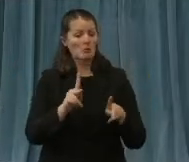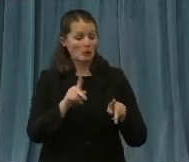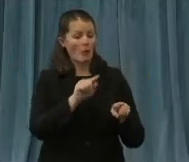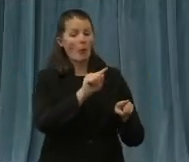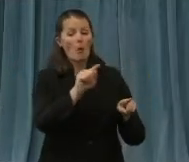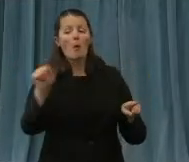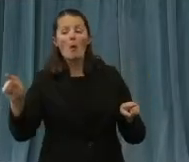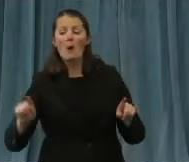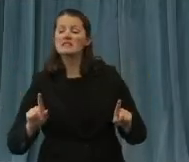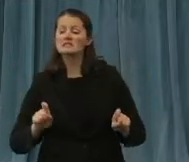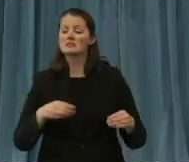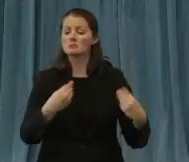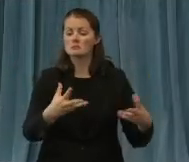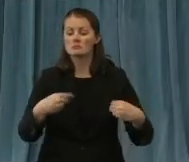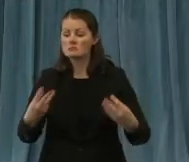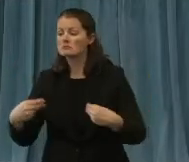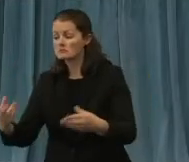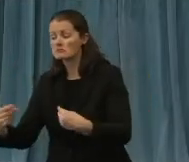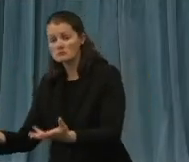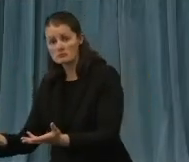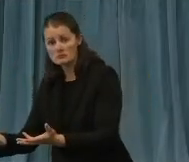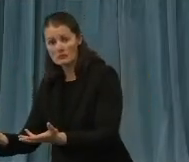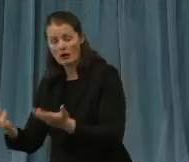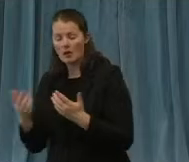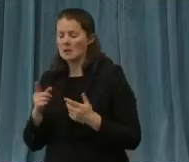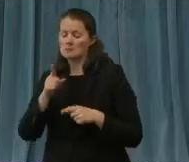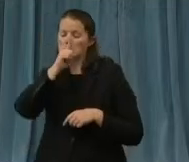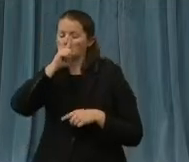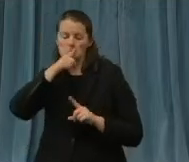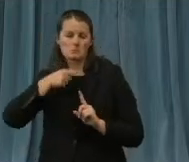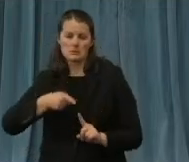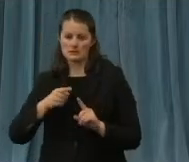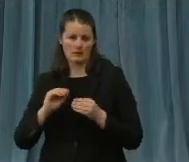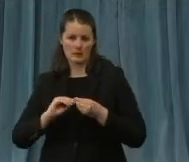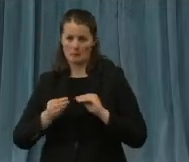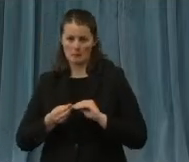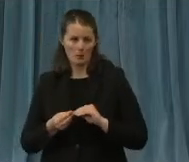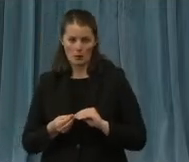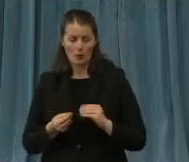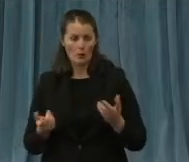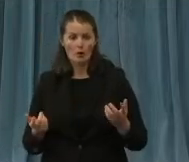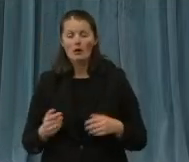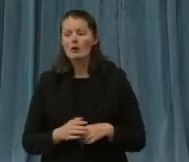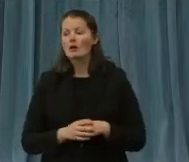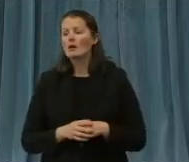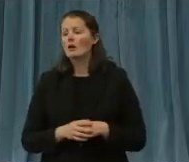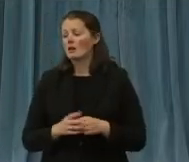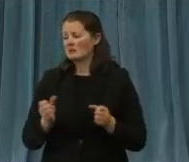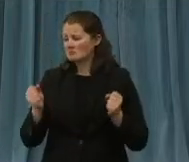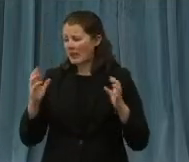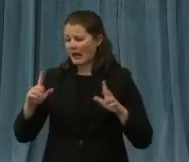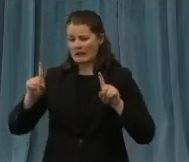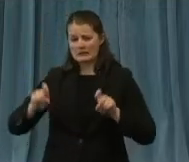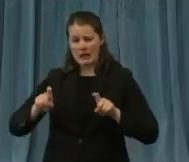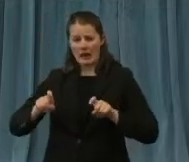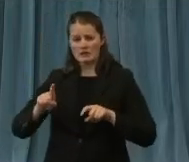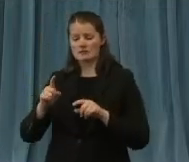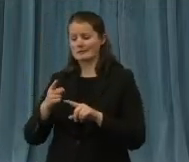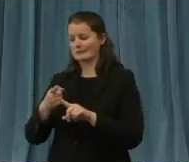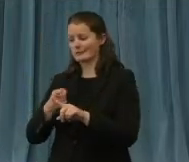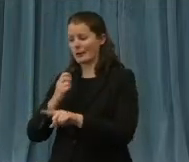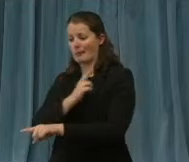don't have exactly a number. We've got the front-end providers in our hospitals and medical professionals that are doing the testing on the front end, is getting the labs. We have